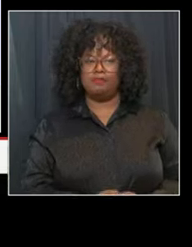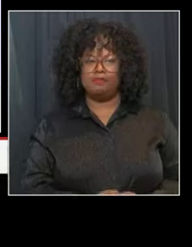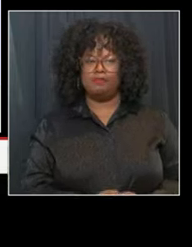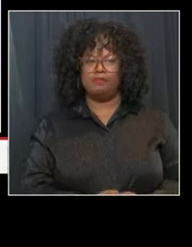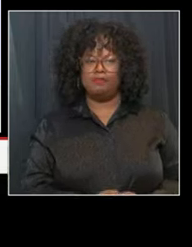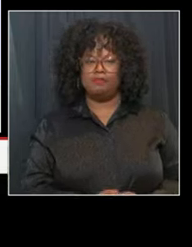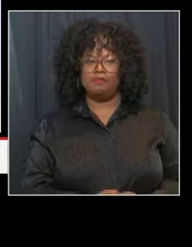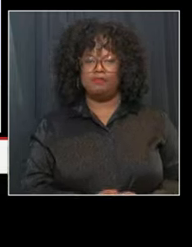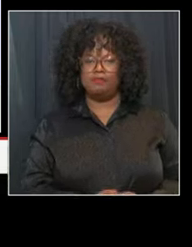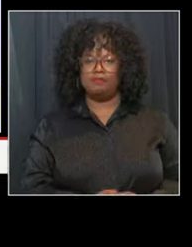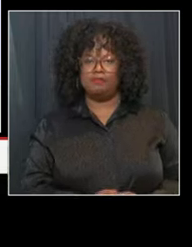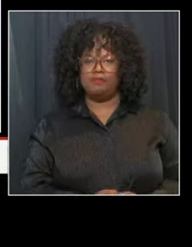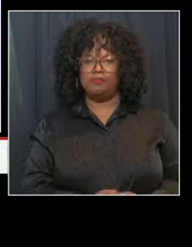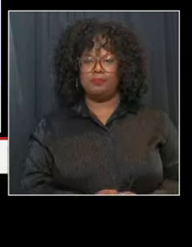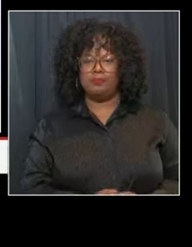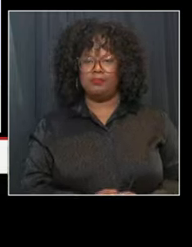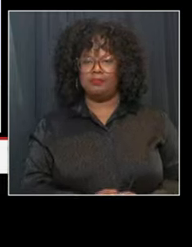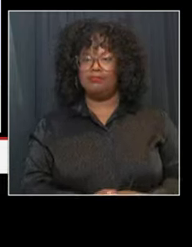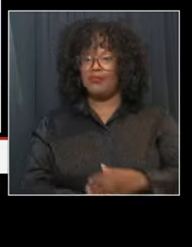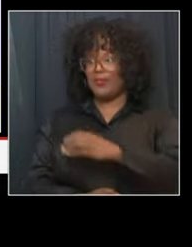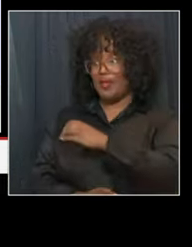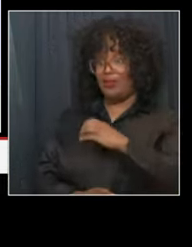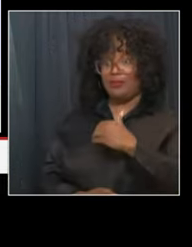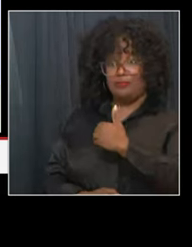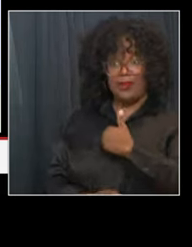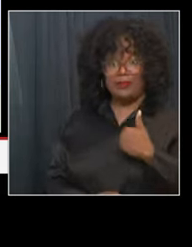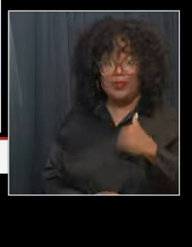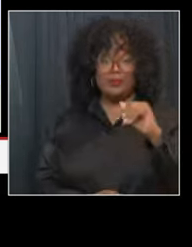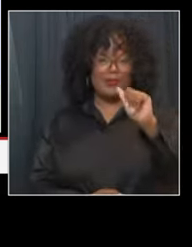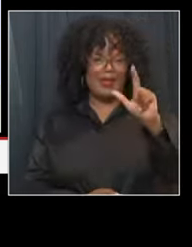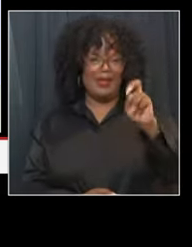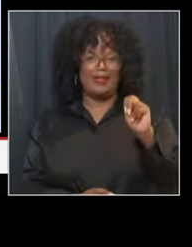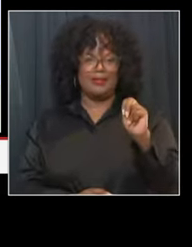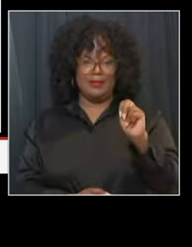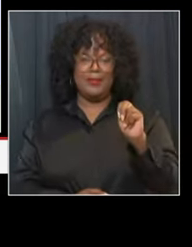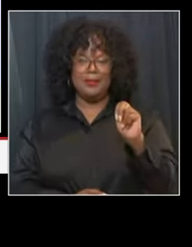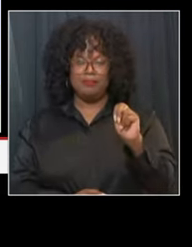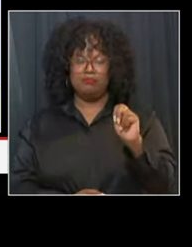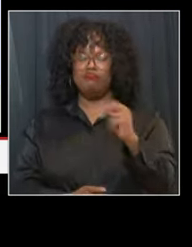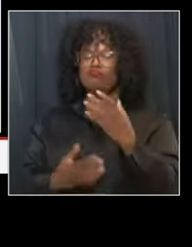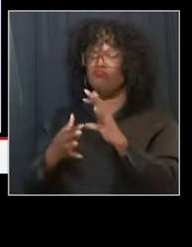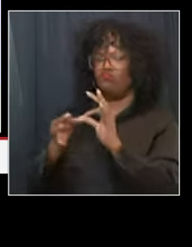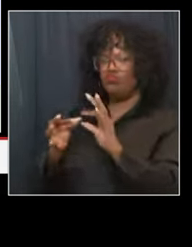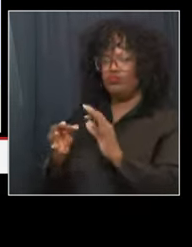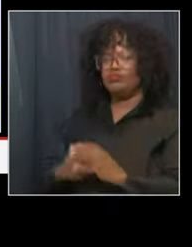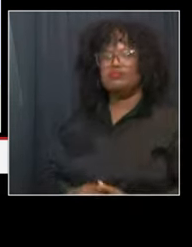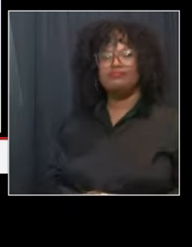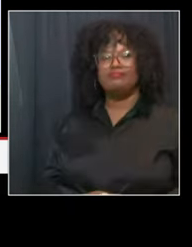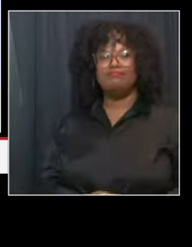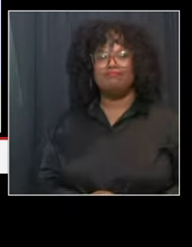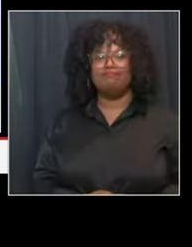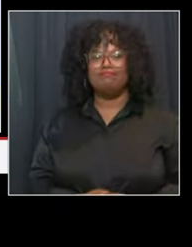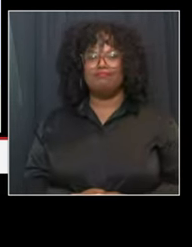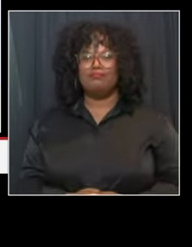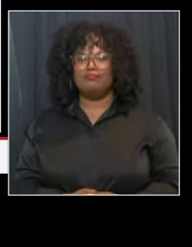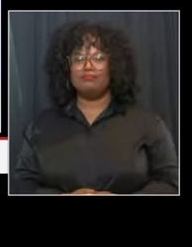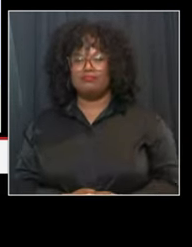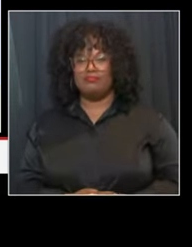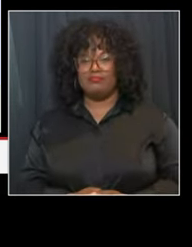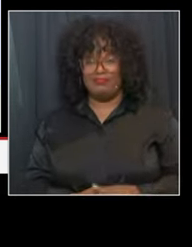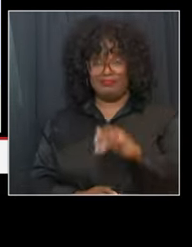First off, appreciate the work of you and your team. I mean, this is when it comes to the FY25 supplemental, this was